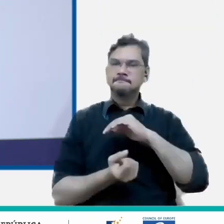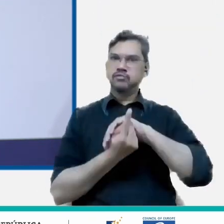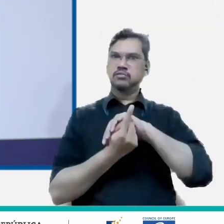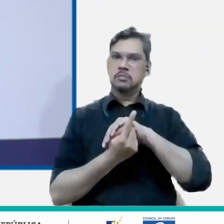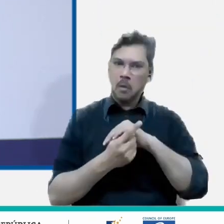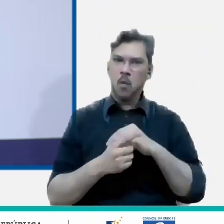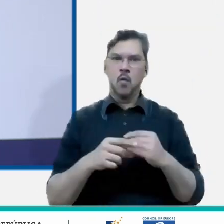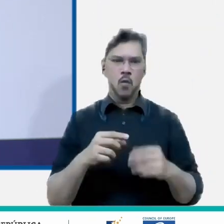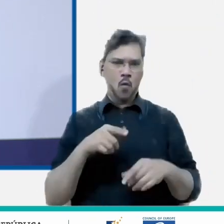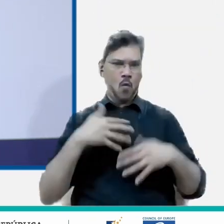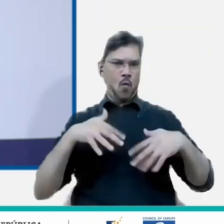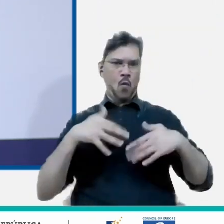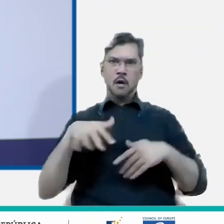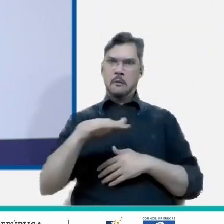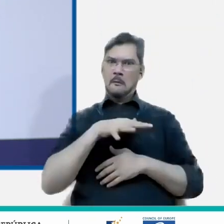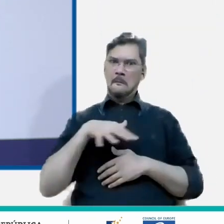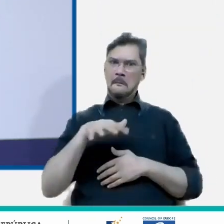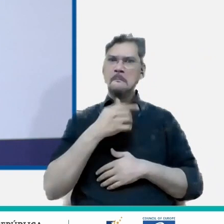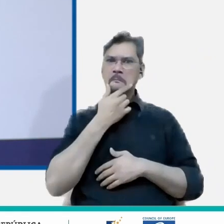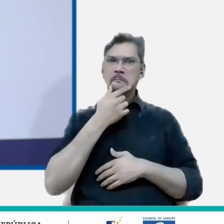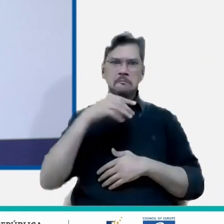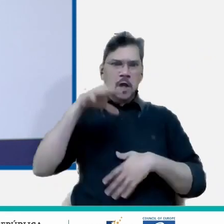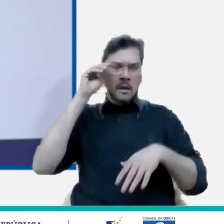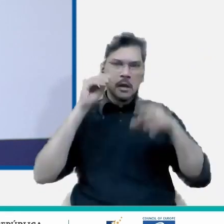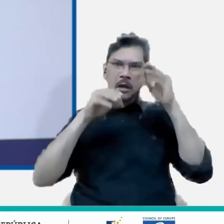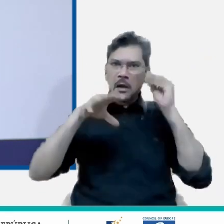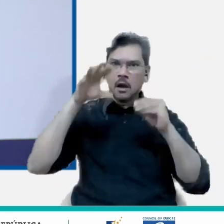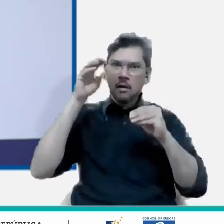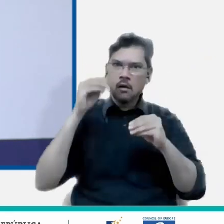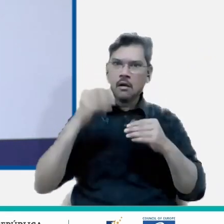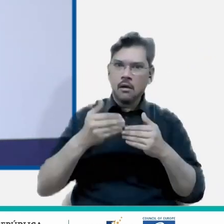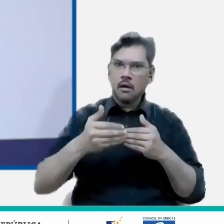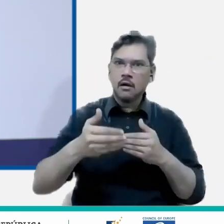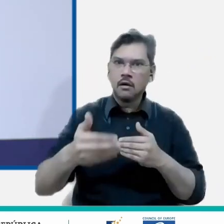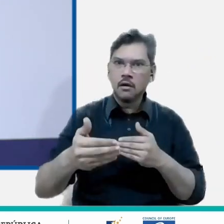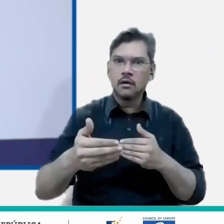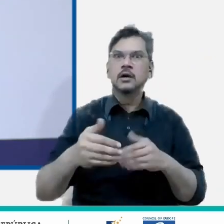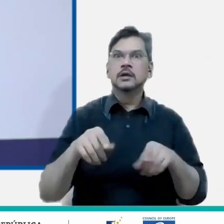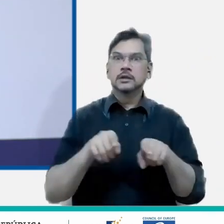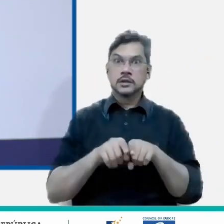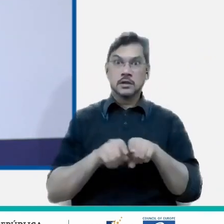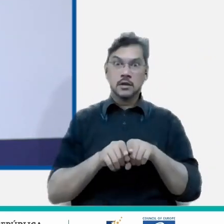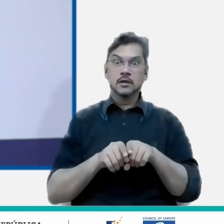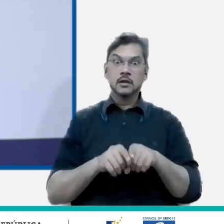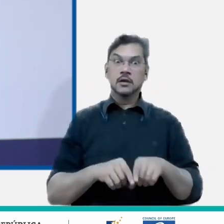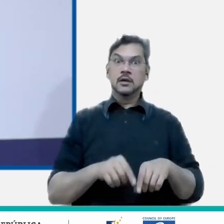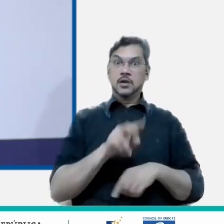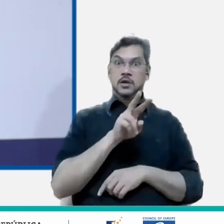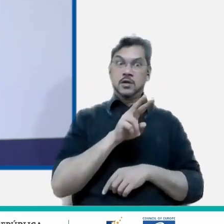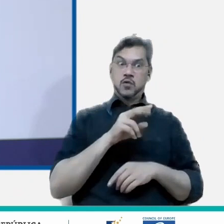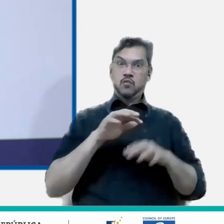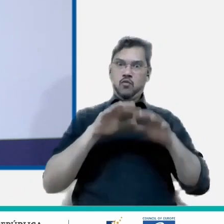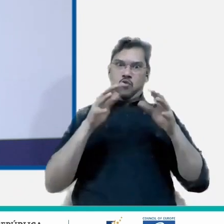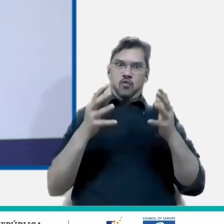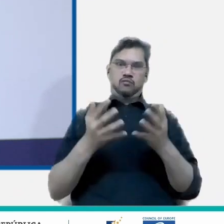the Global Platform 2019 and the guiding principles of the Global Platform 2022. It is important